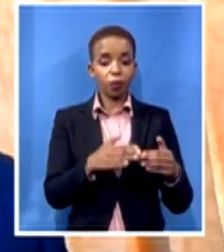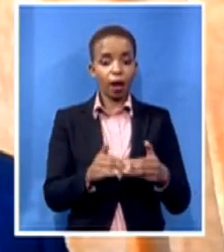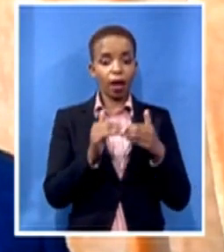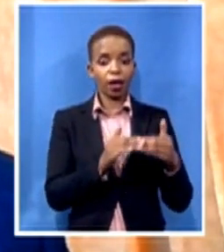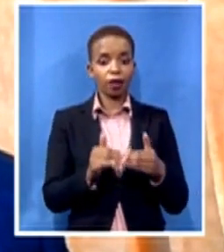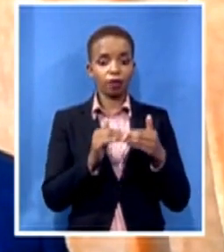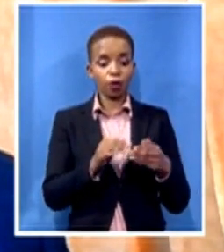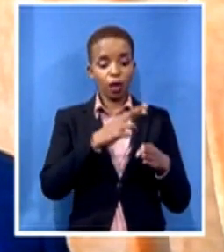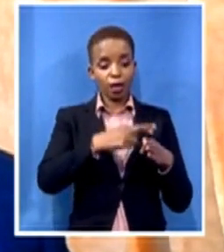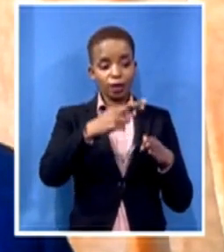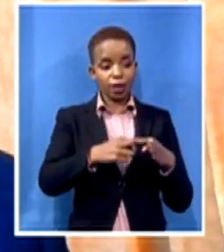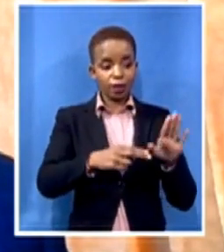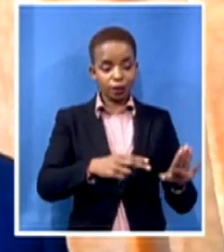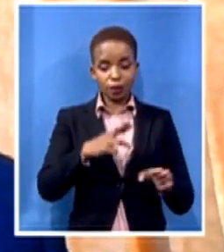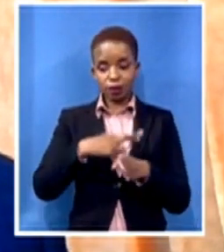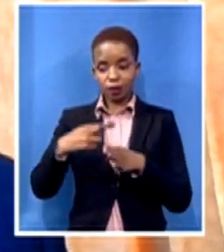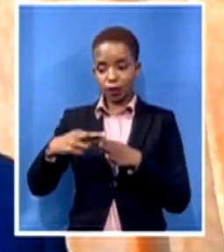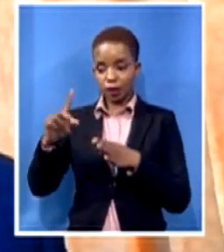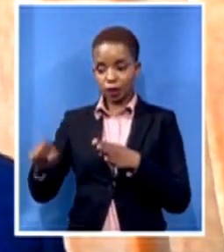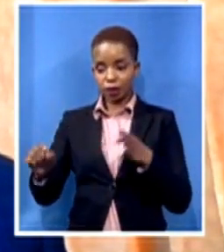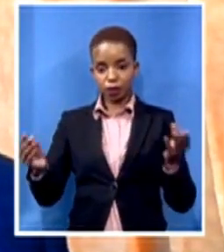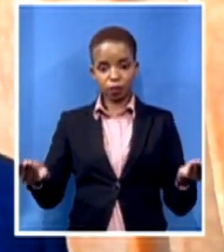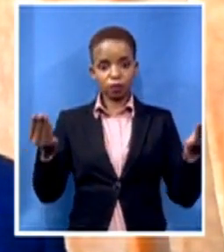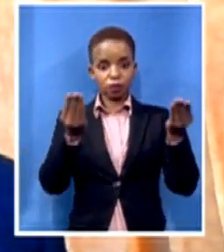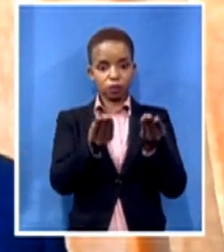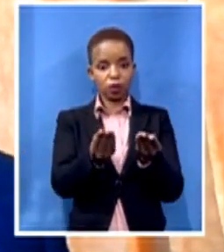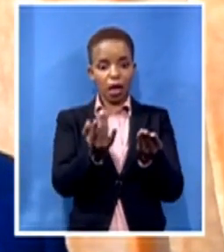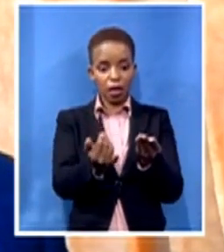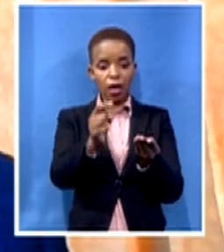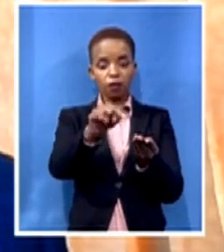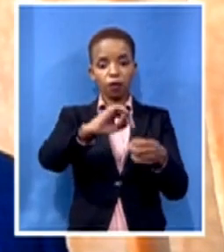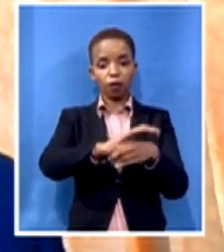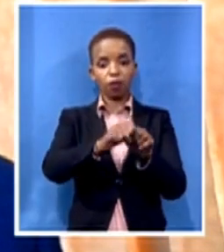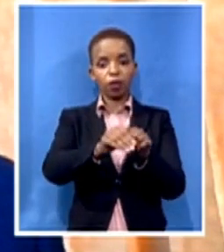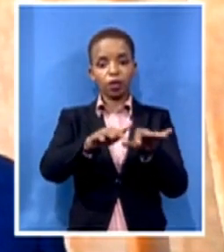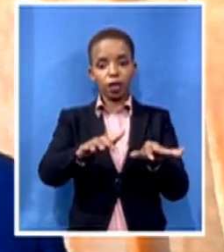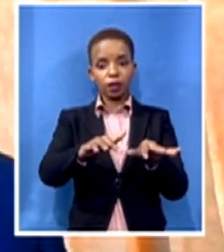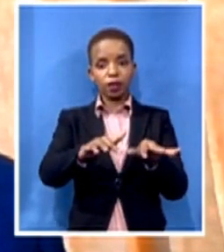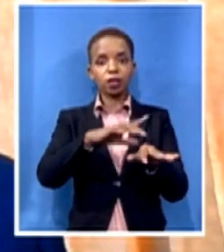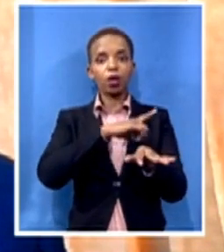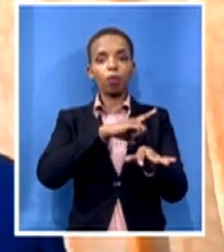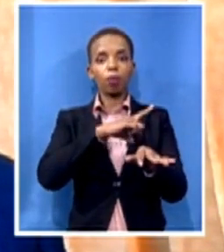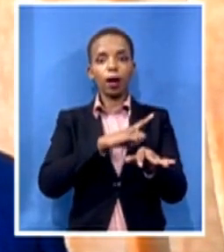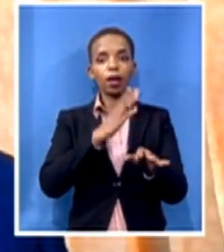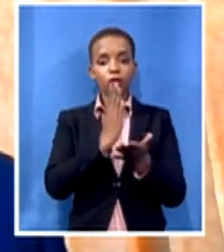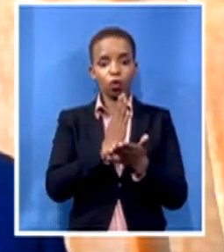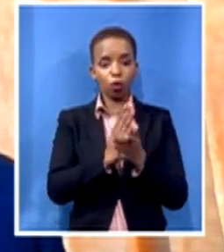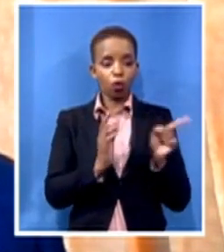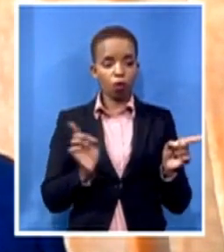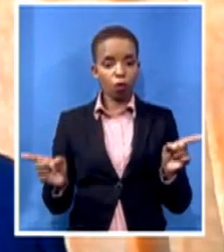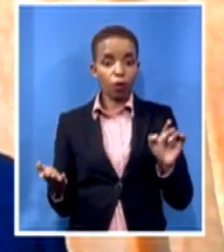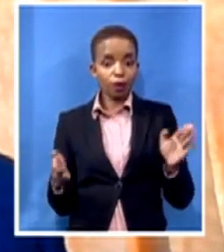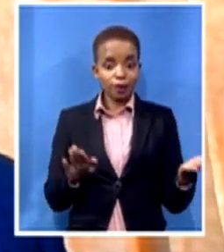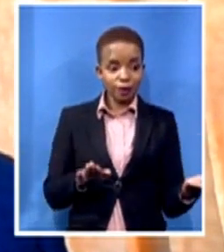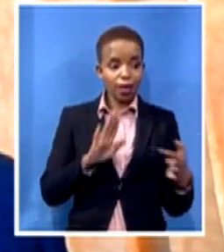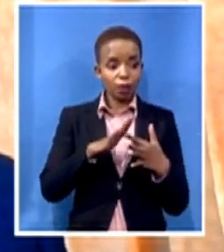because the study population did not have COVID-19 disease. Right. But the mere fact that men